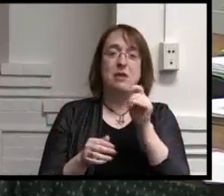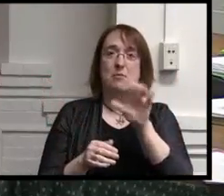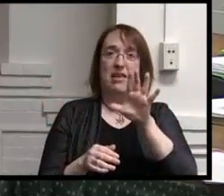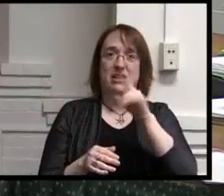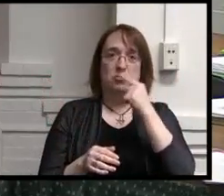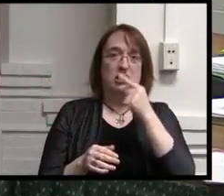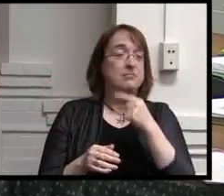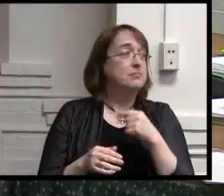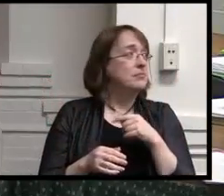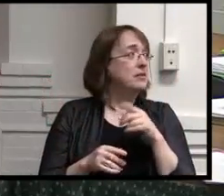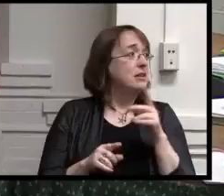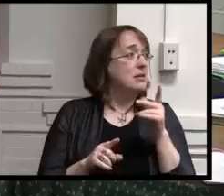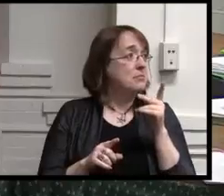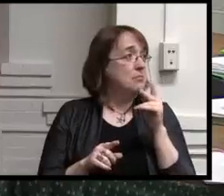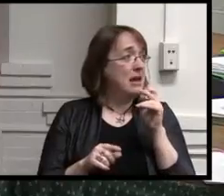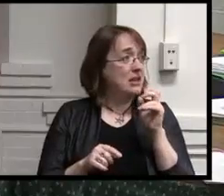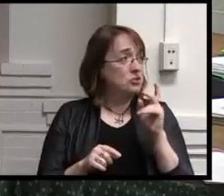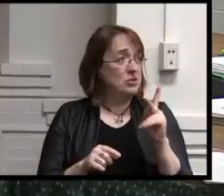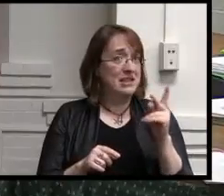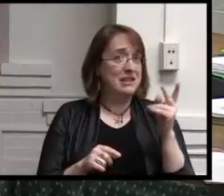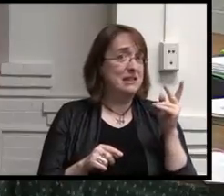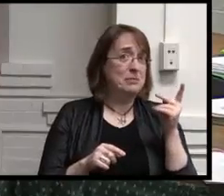with us about that, or Peter?